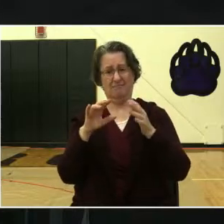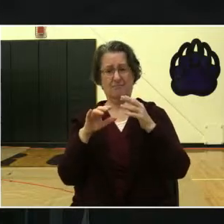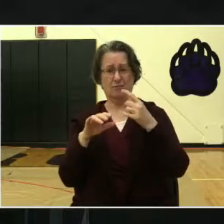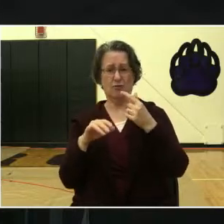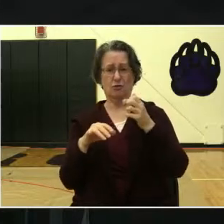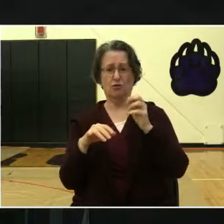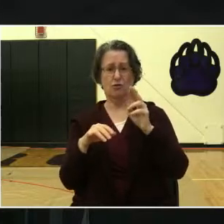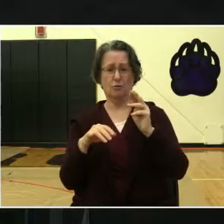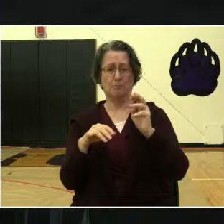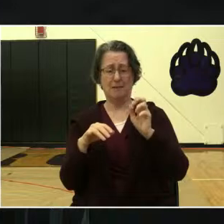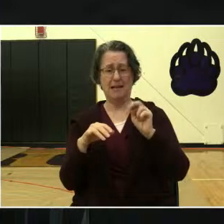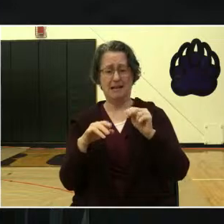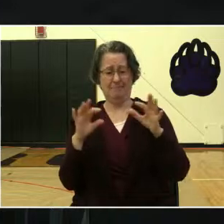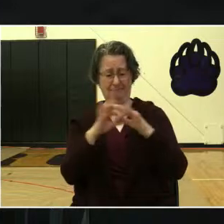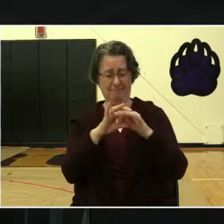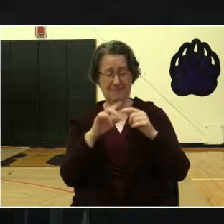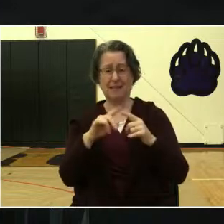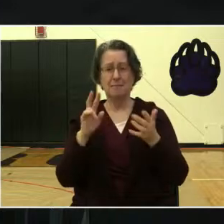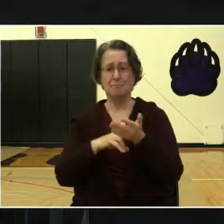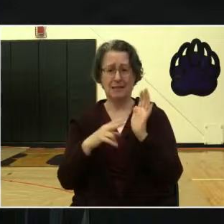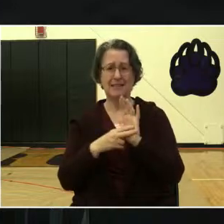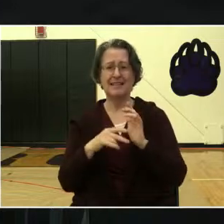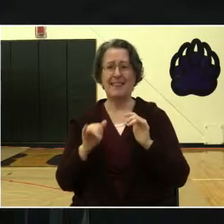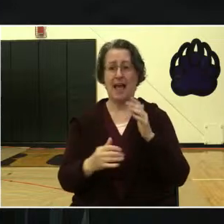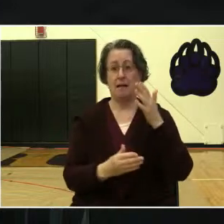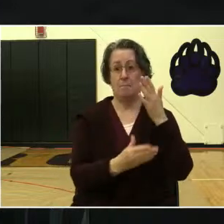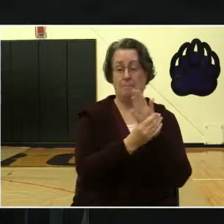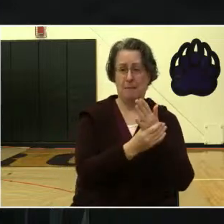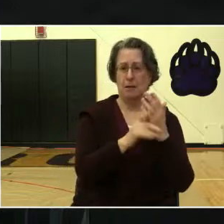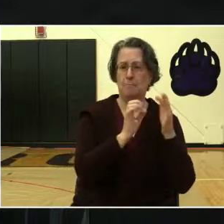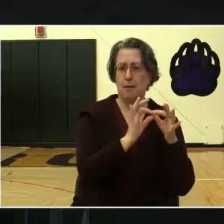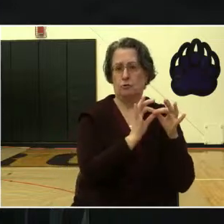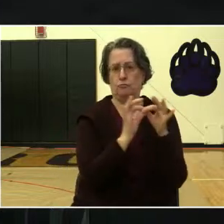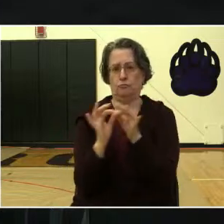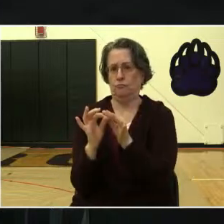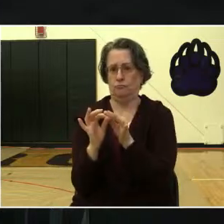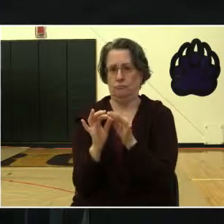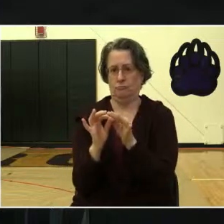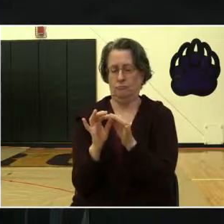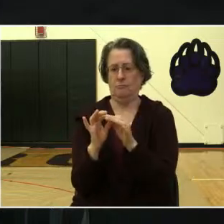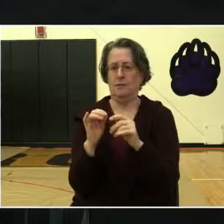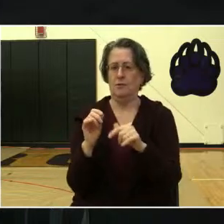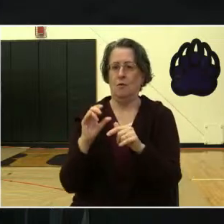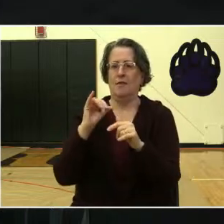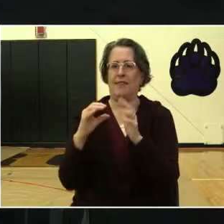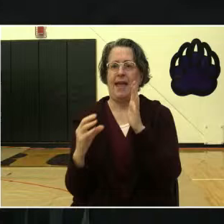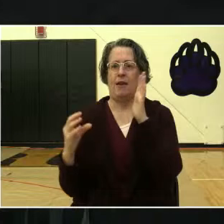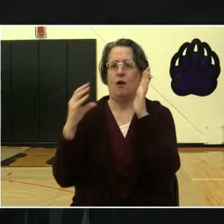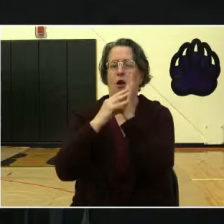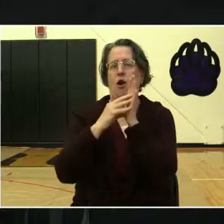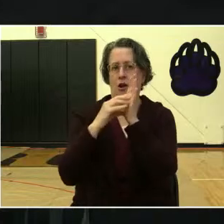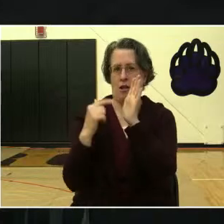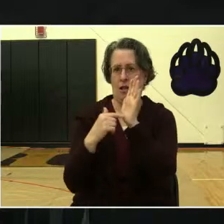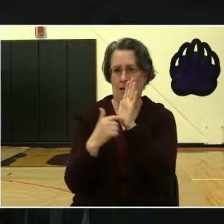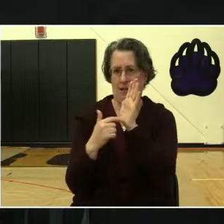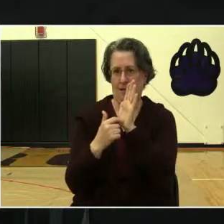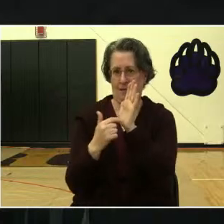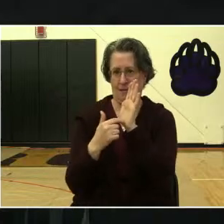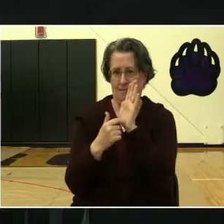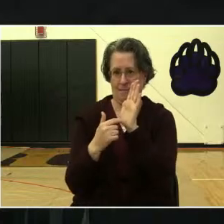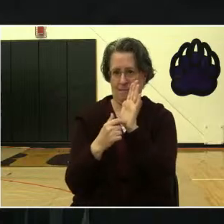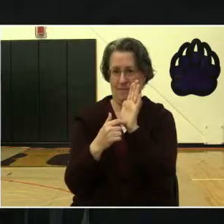relate to and uh carry forward the uh article as warned